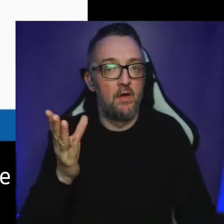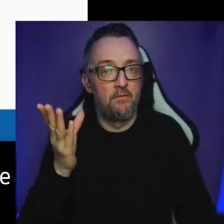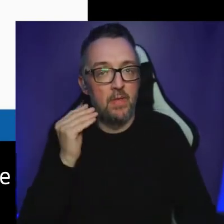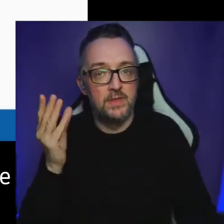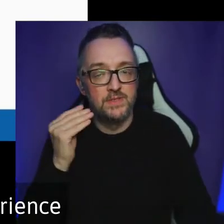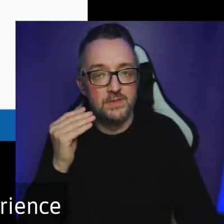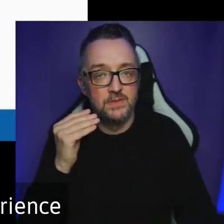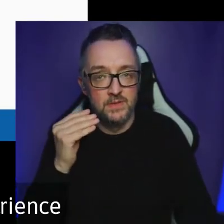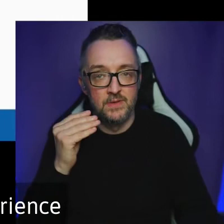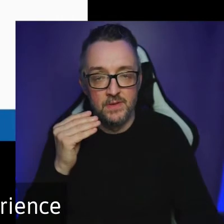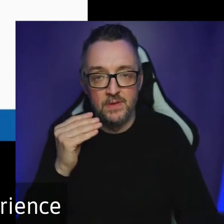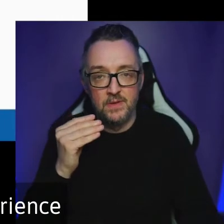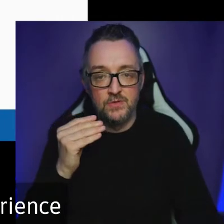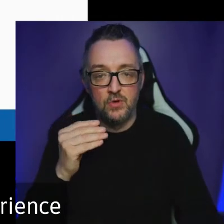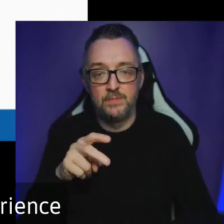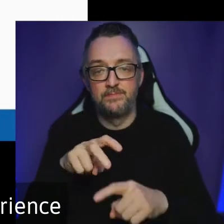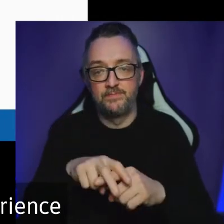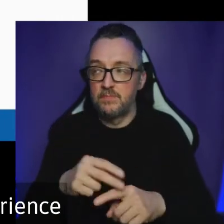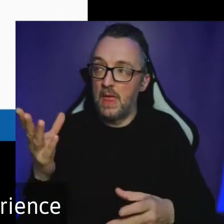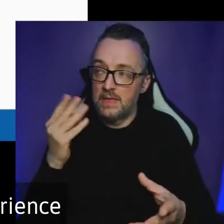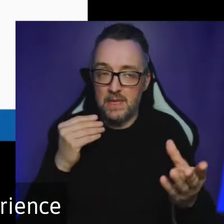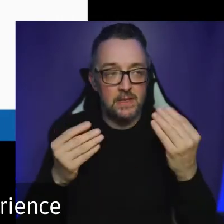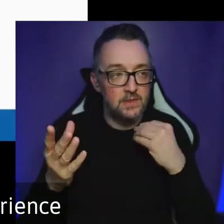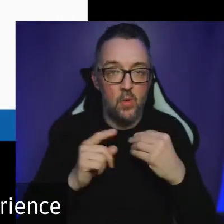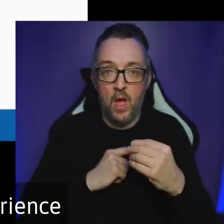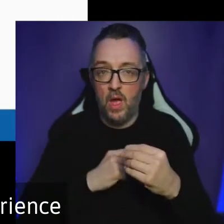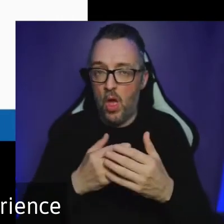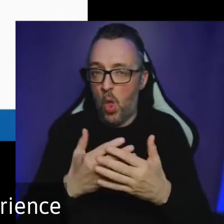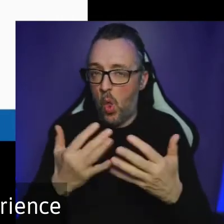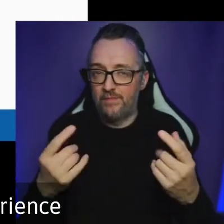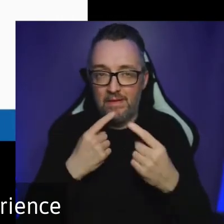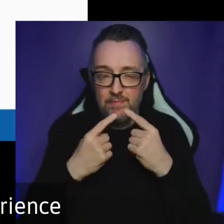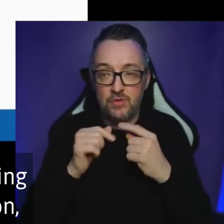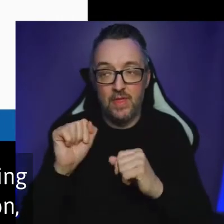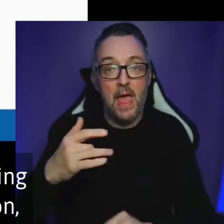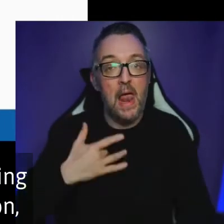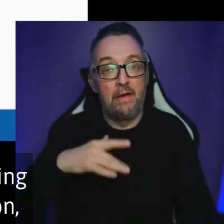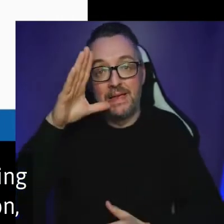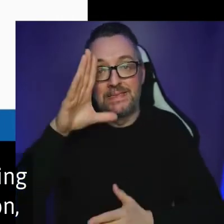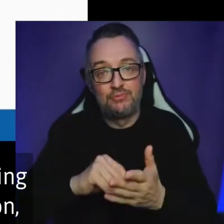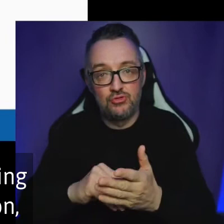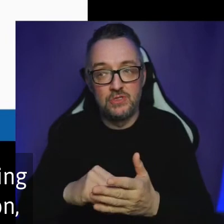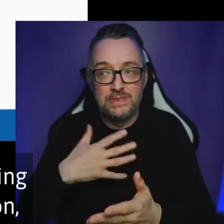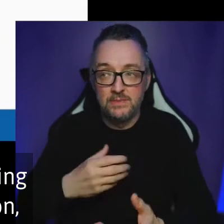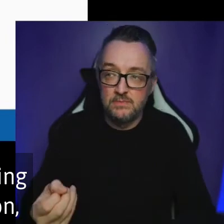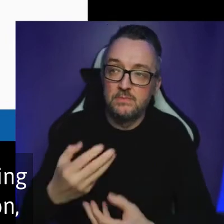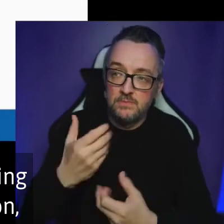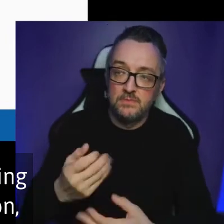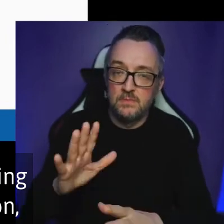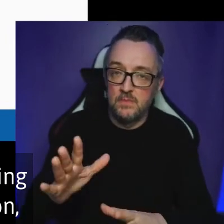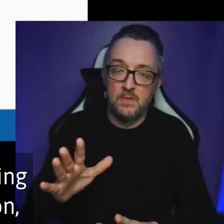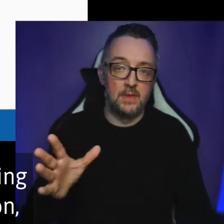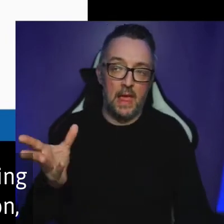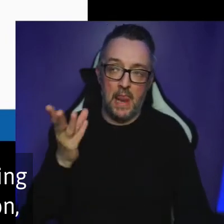sessions themselves. There's a lot to unpick in terms of that lived experience and It also we